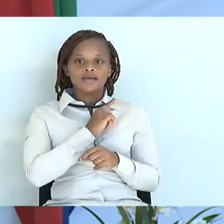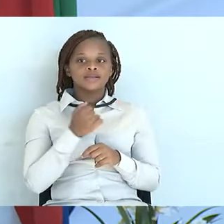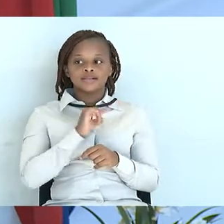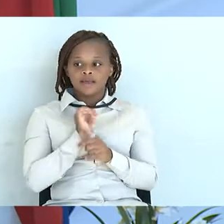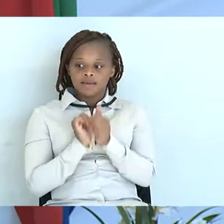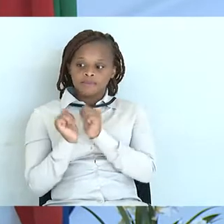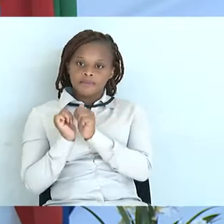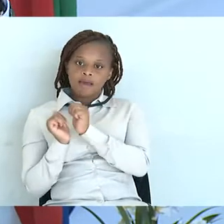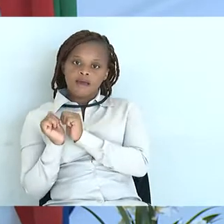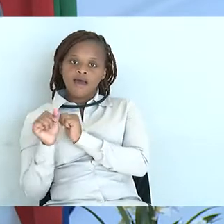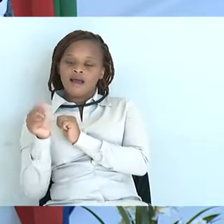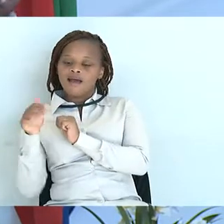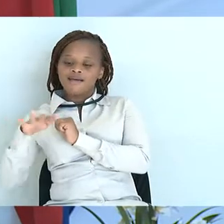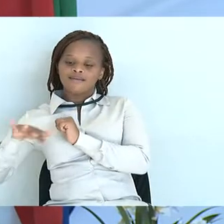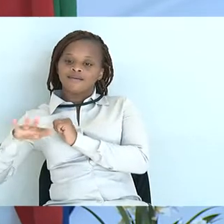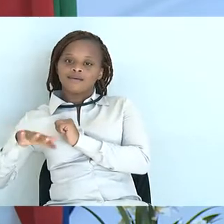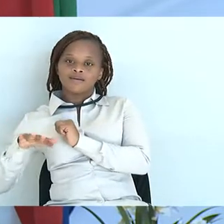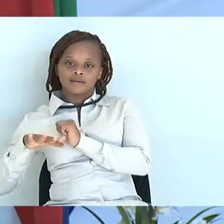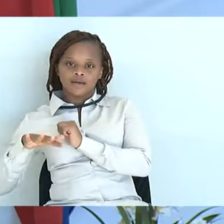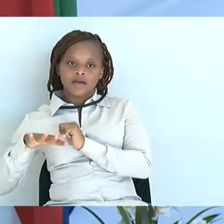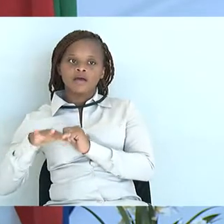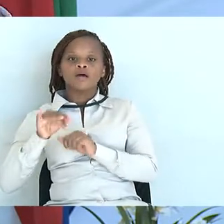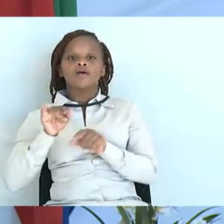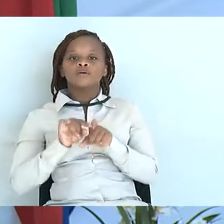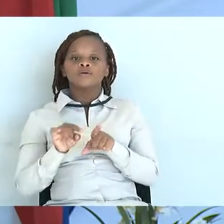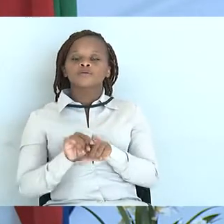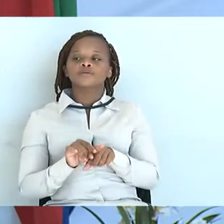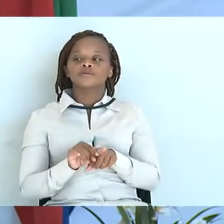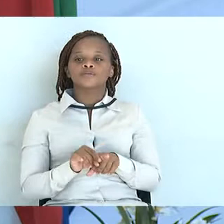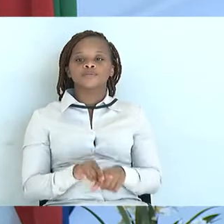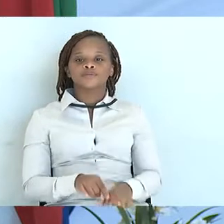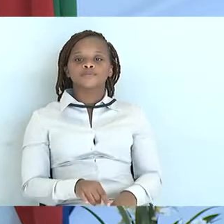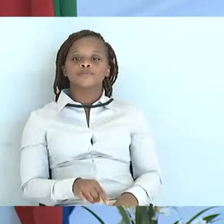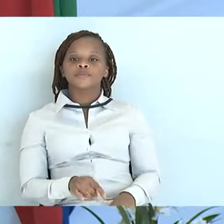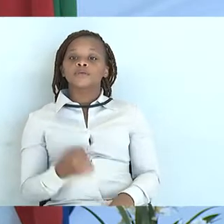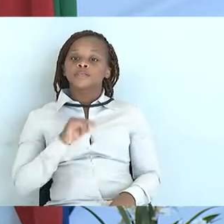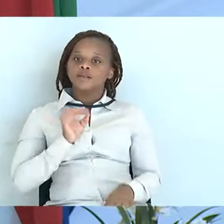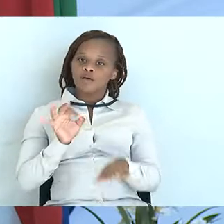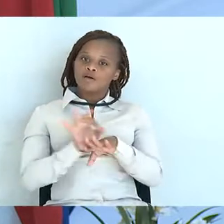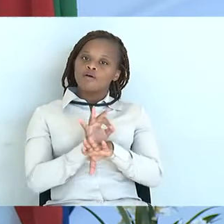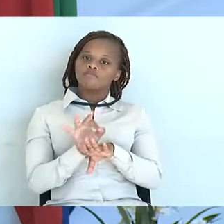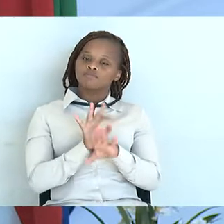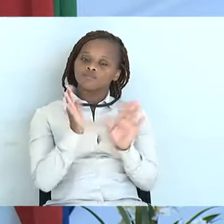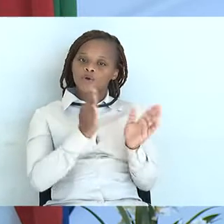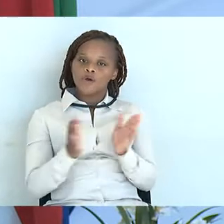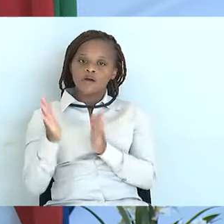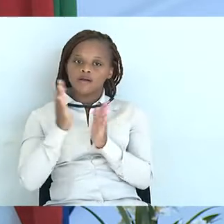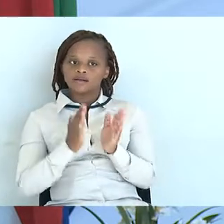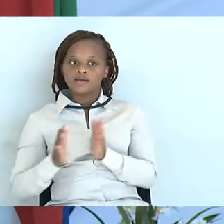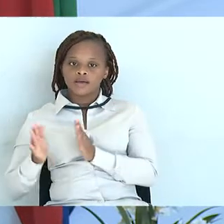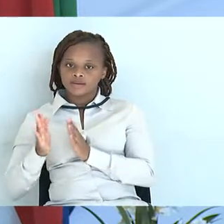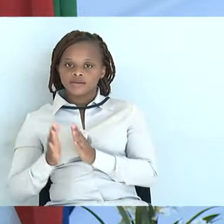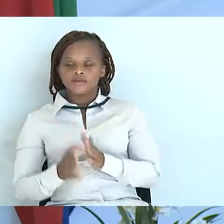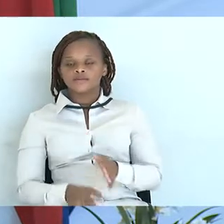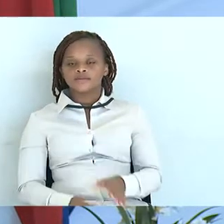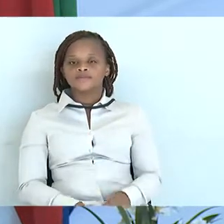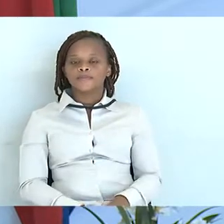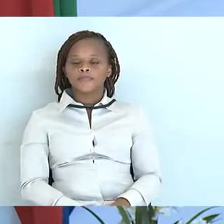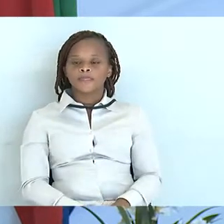development, that if one municipality is not performing, money can be reorganized and be repurposed for this